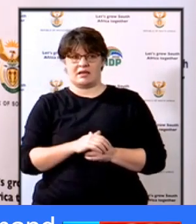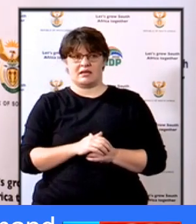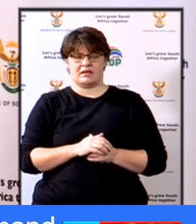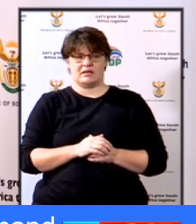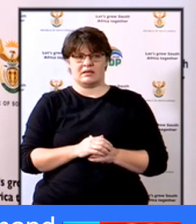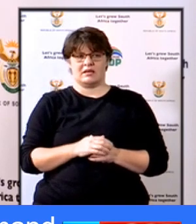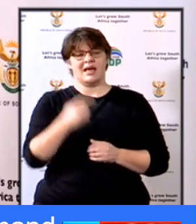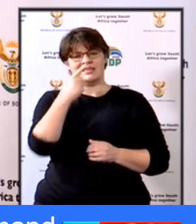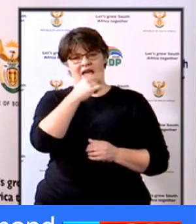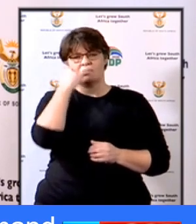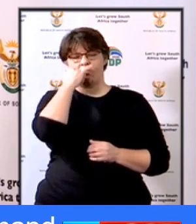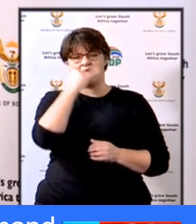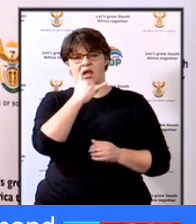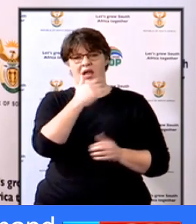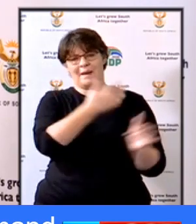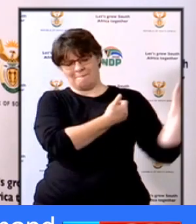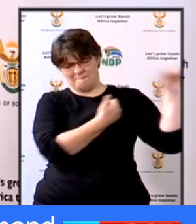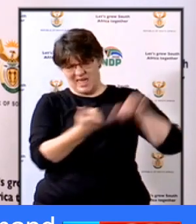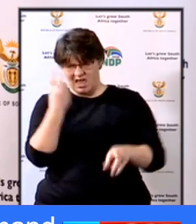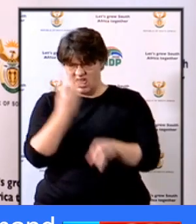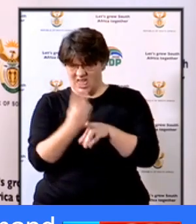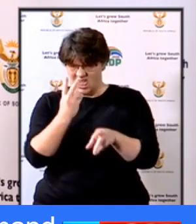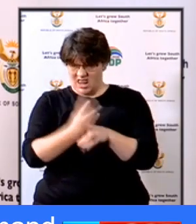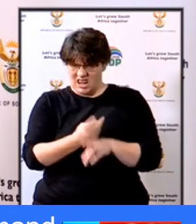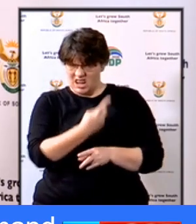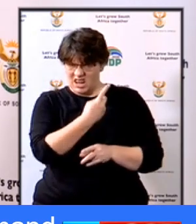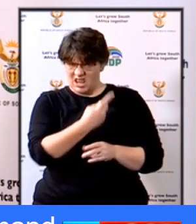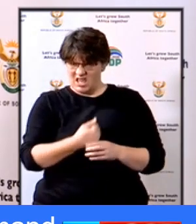That caller is coming back again.